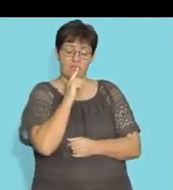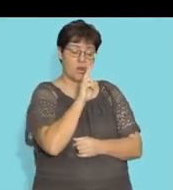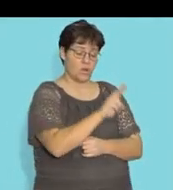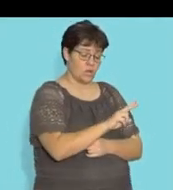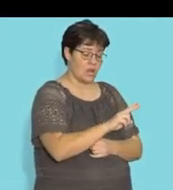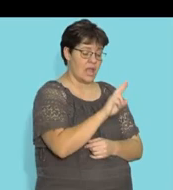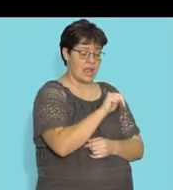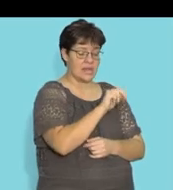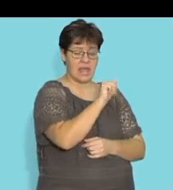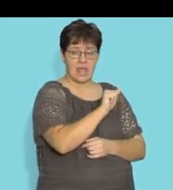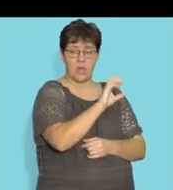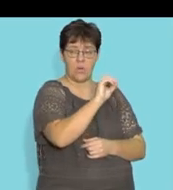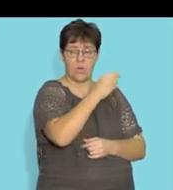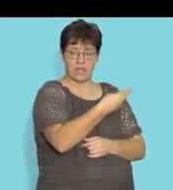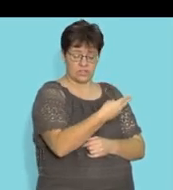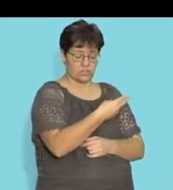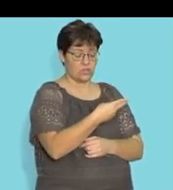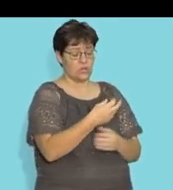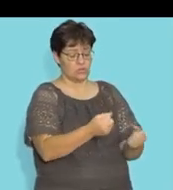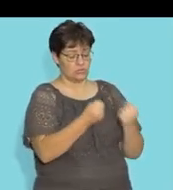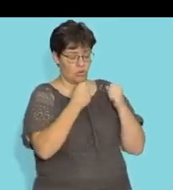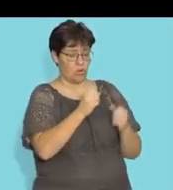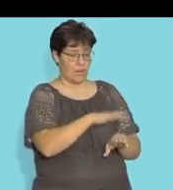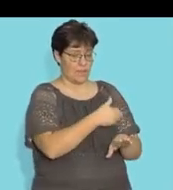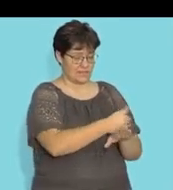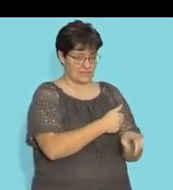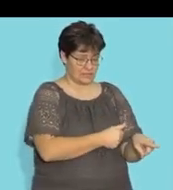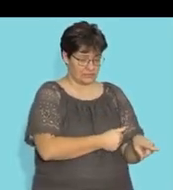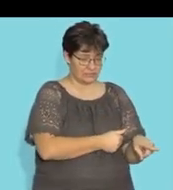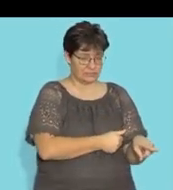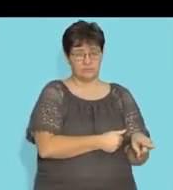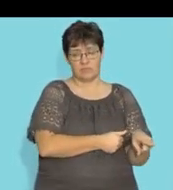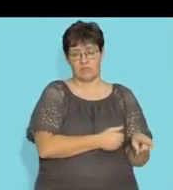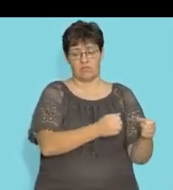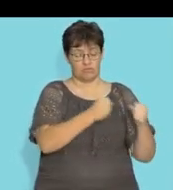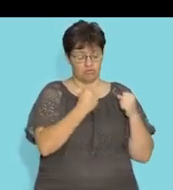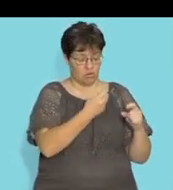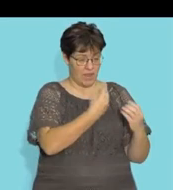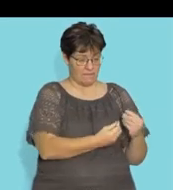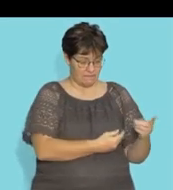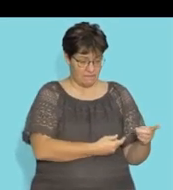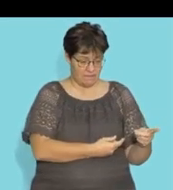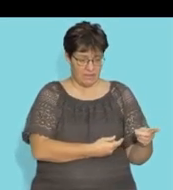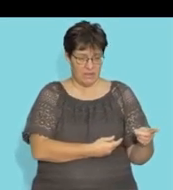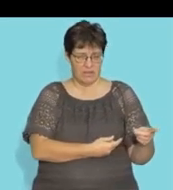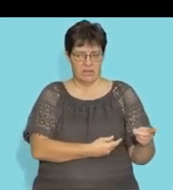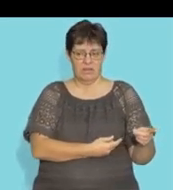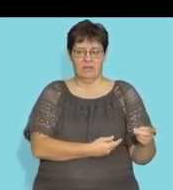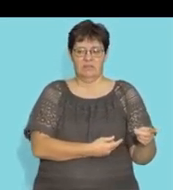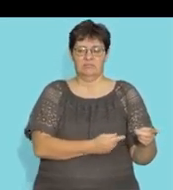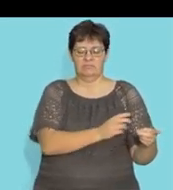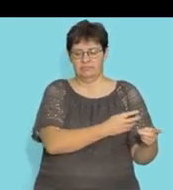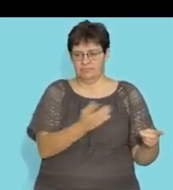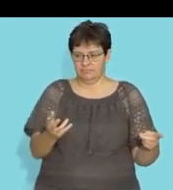acid. And if we look at sodium hydroxide, which is a strong base, if we have this strong base